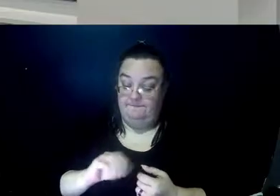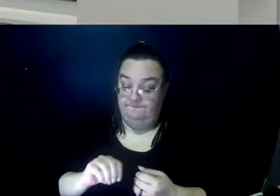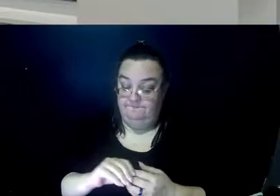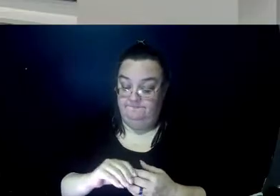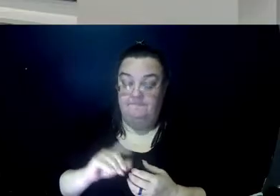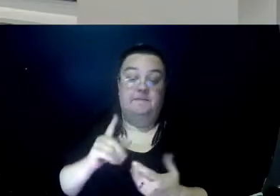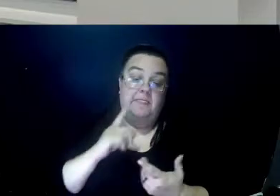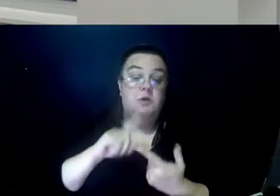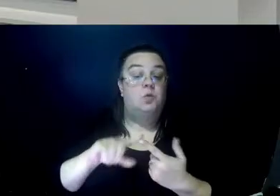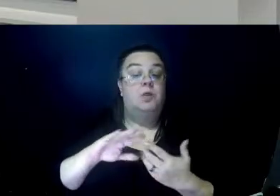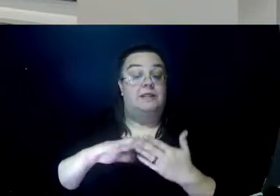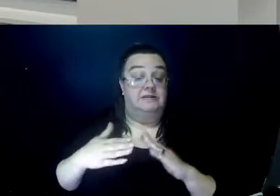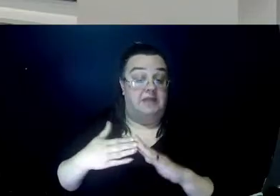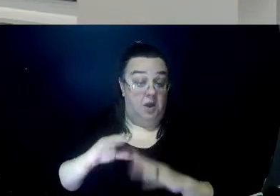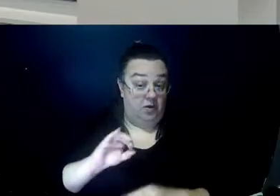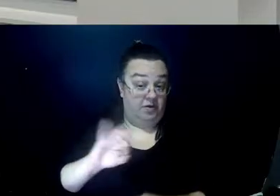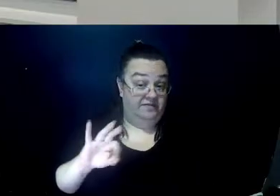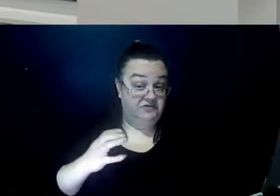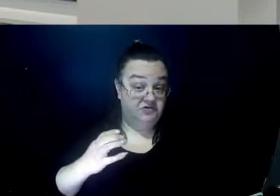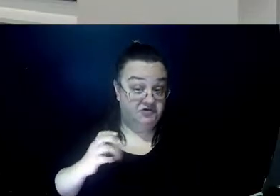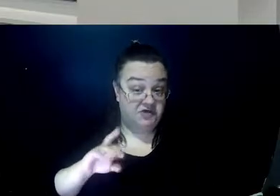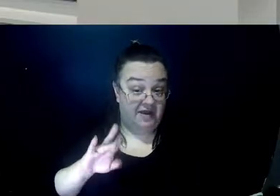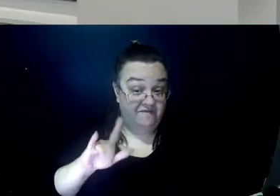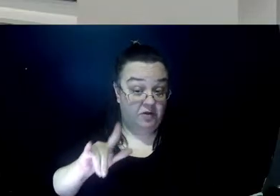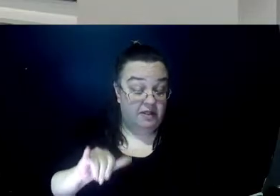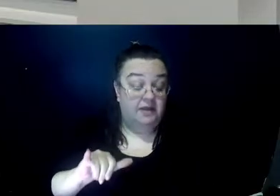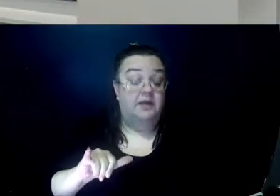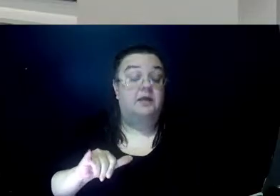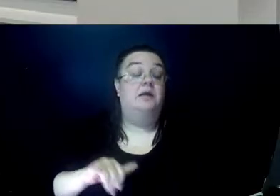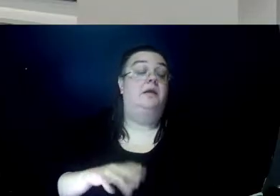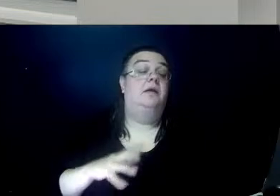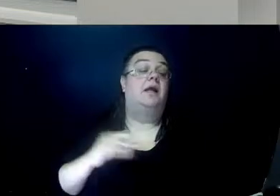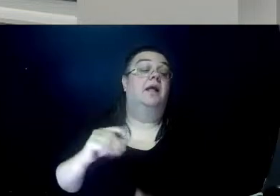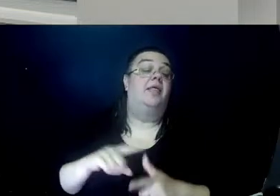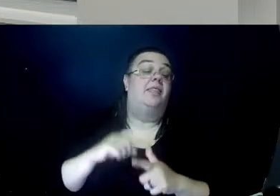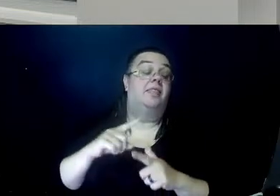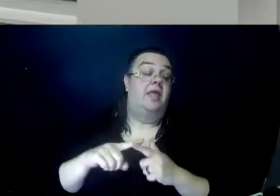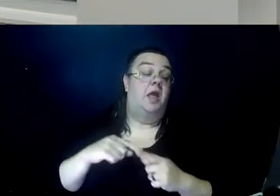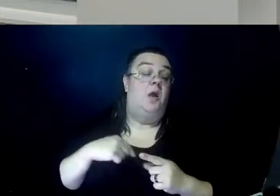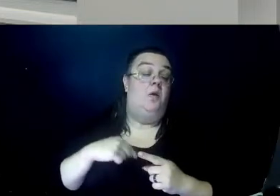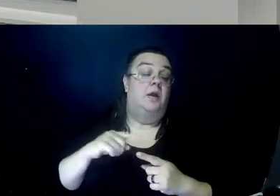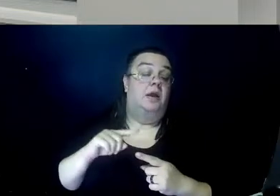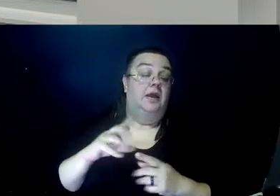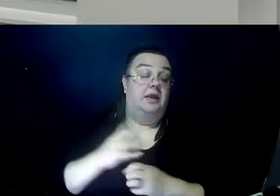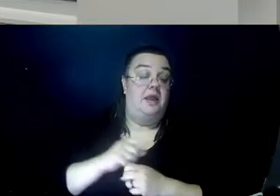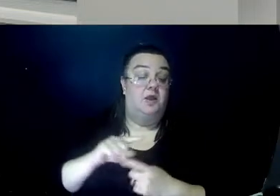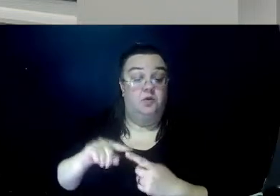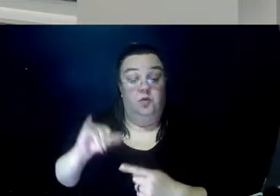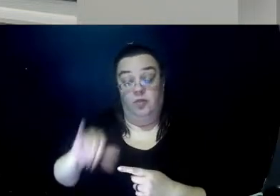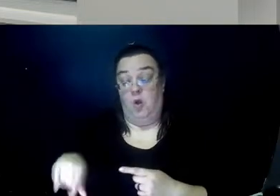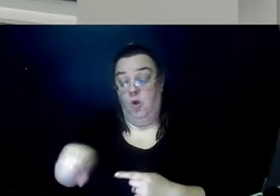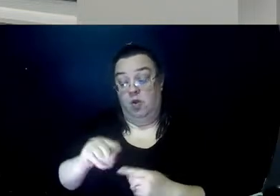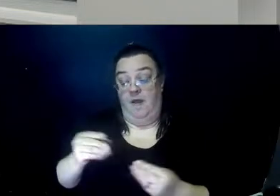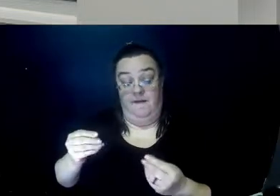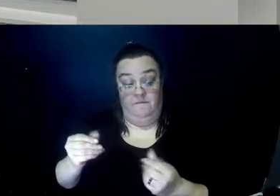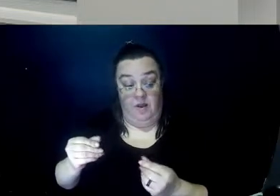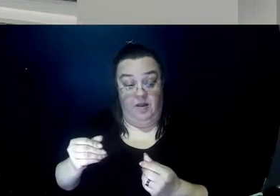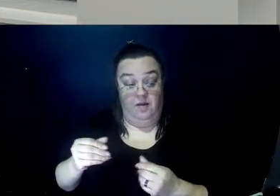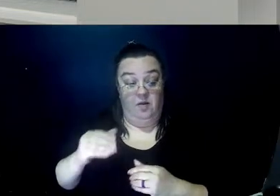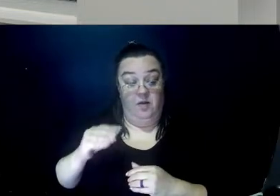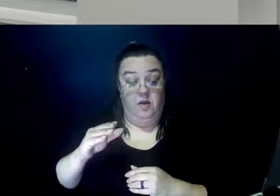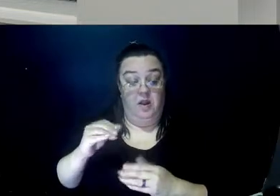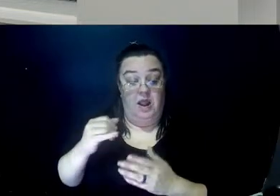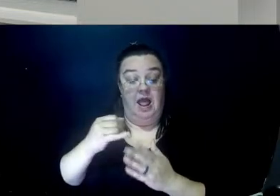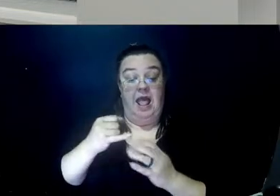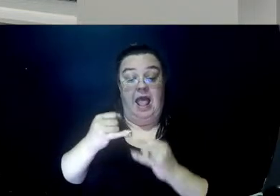the town of Cheverly. And then we come to the properties outlined in red are the ones that belong